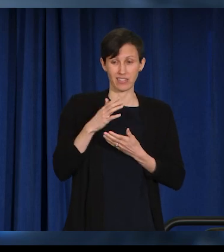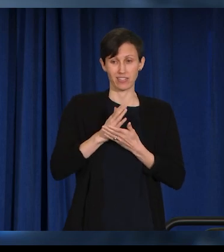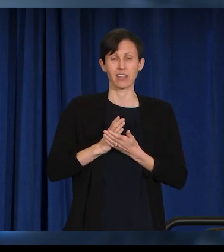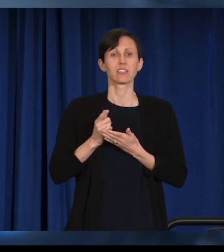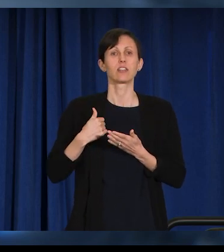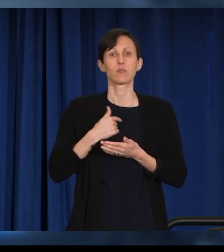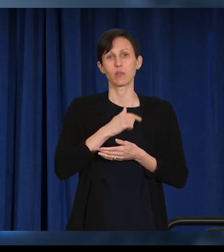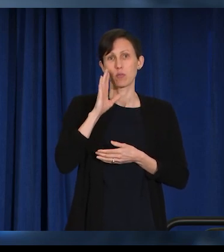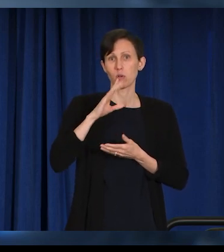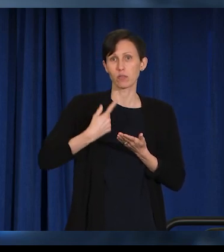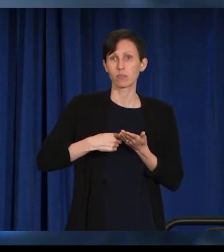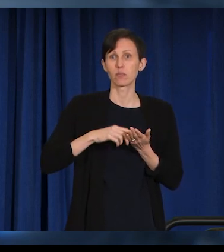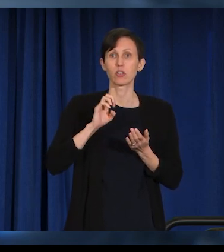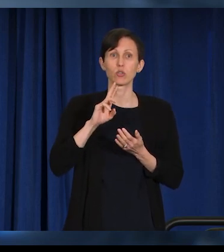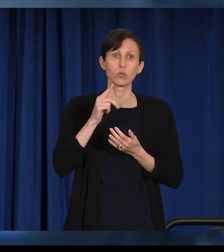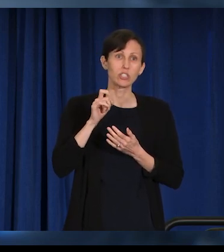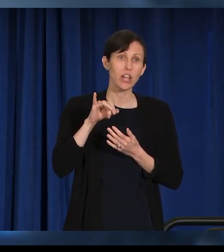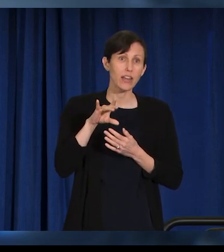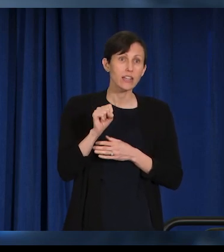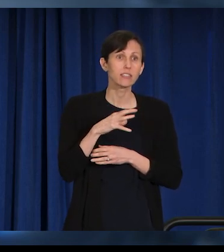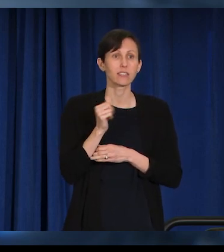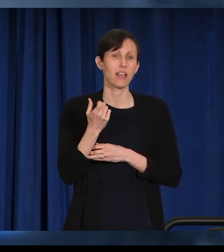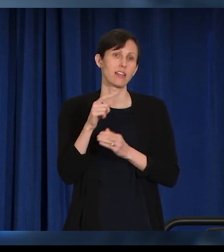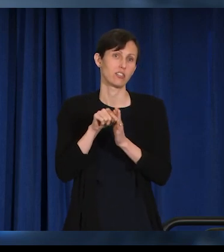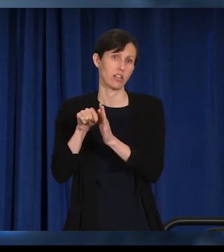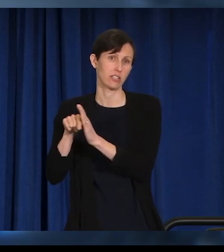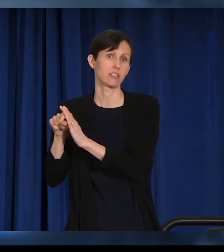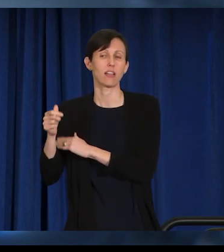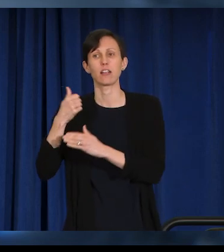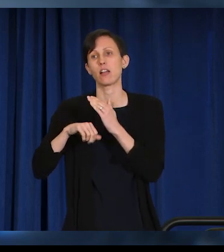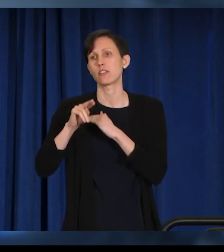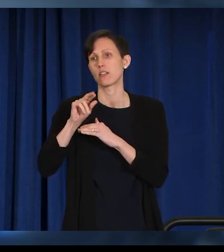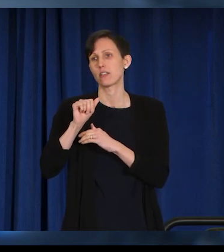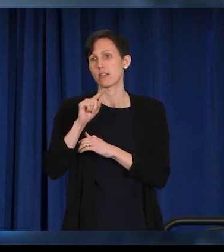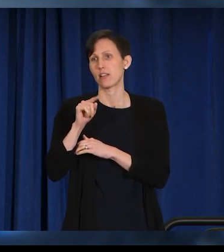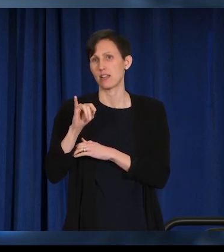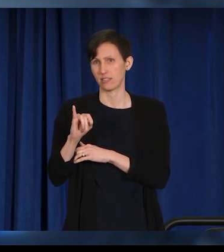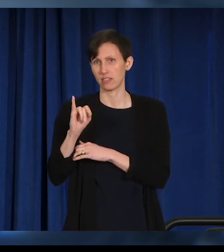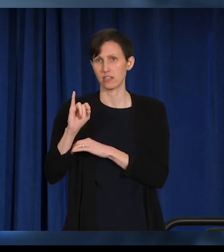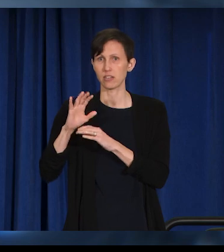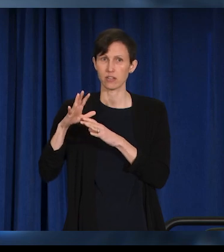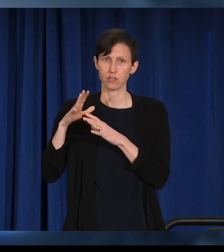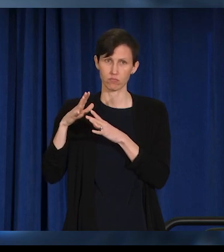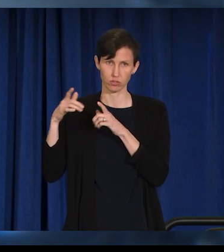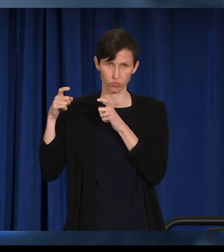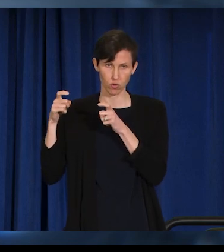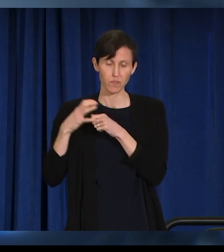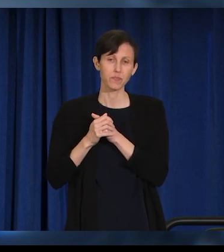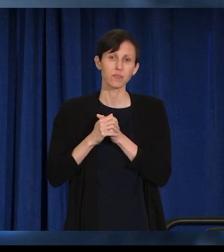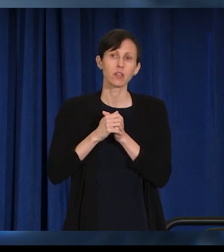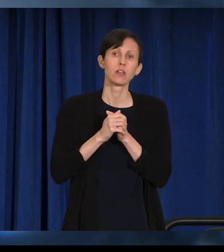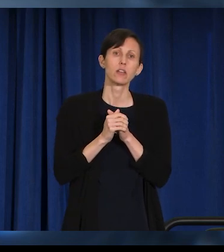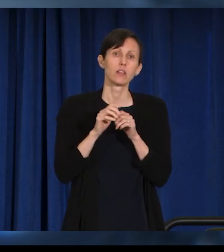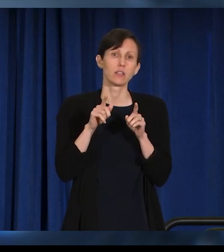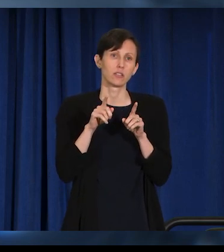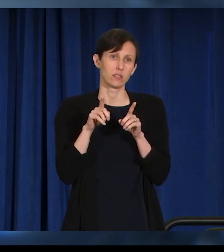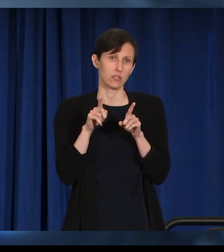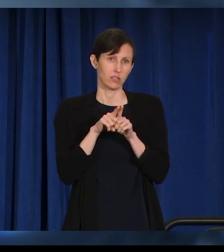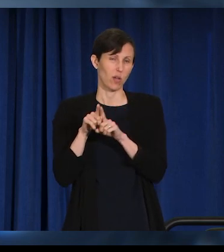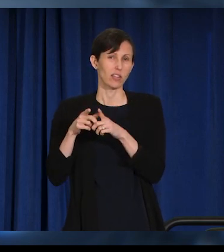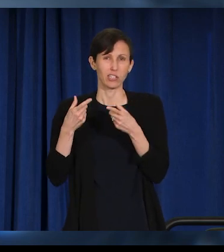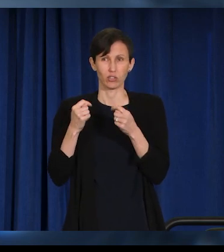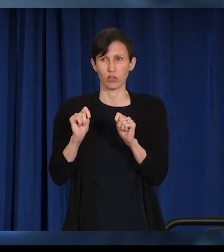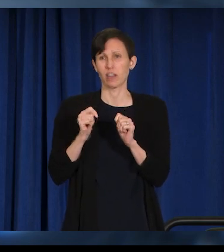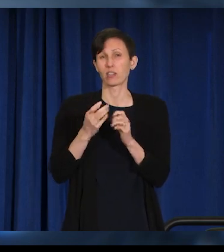discussing eugenics and genocide under the Nazi regime, as well as traumatic medical treatments used in an attempt to cure or remove